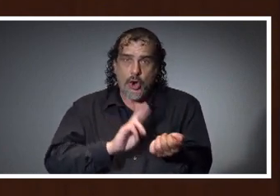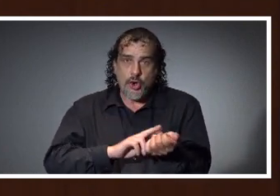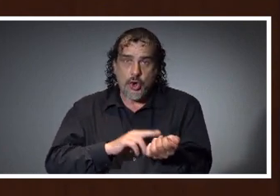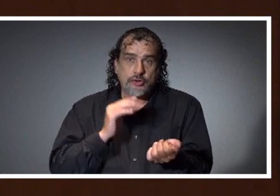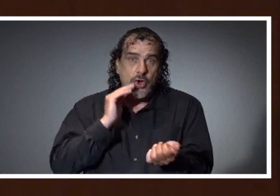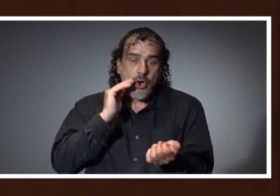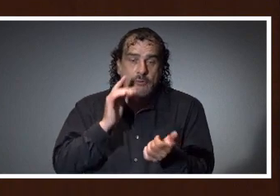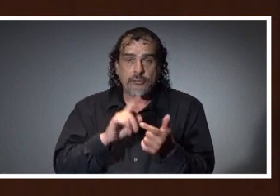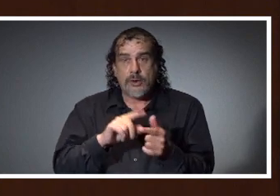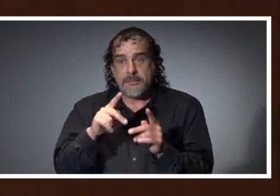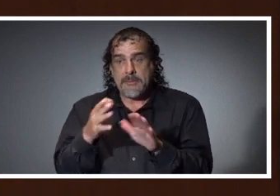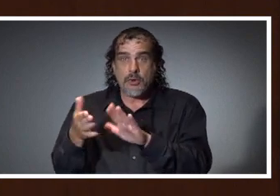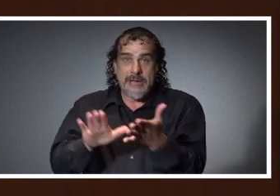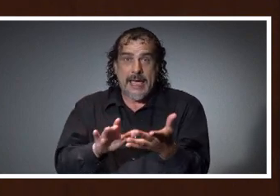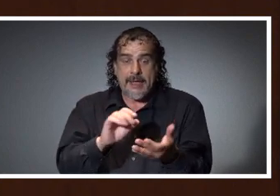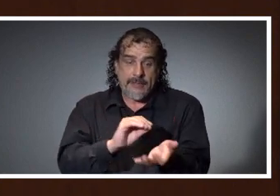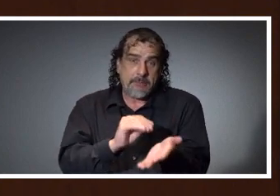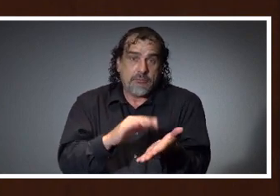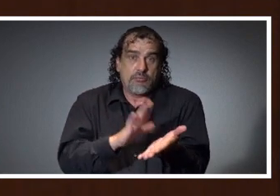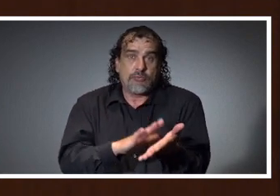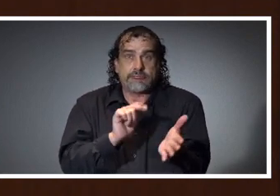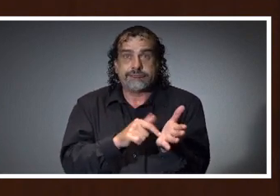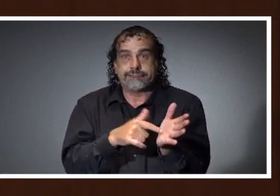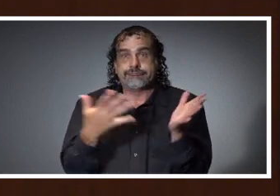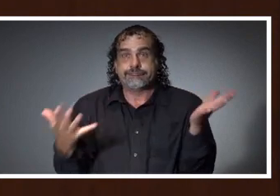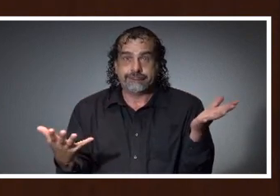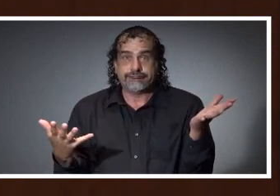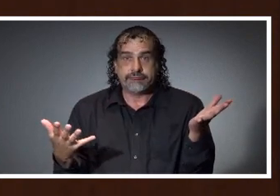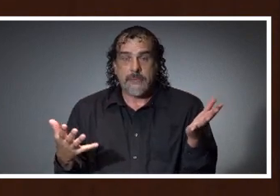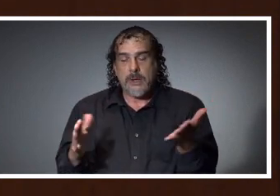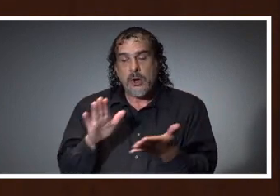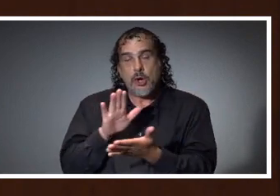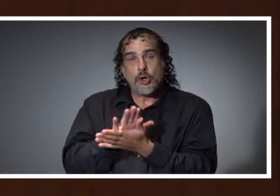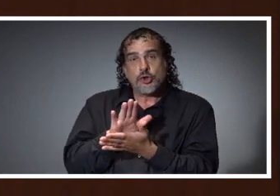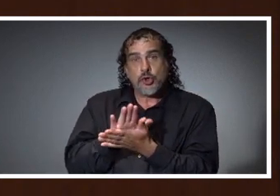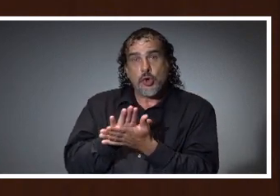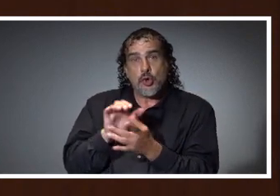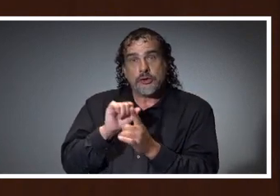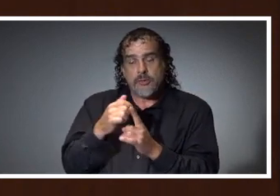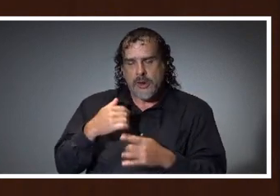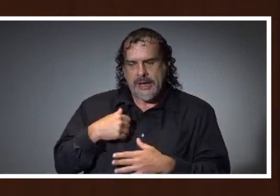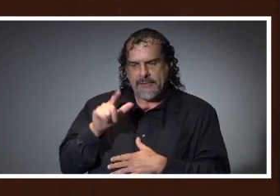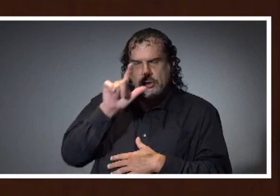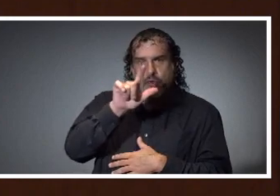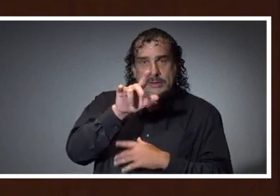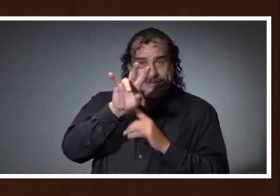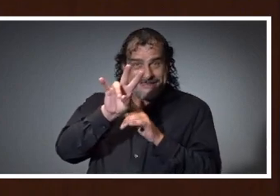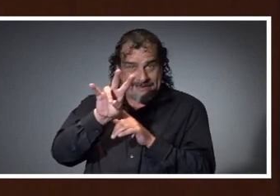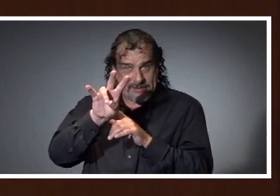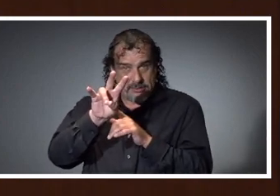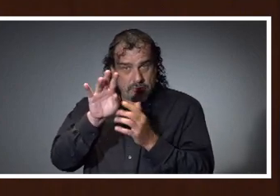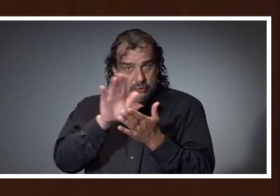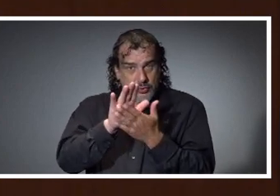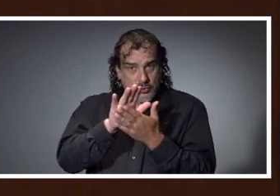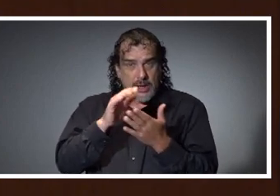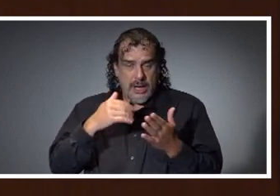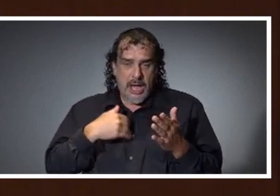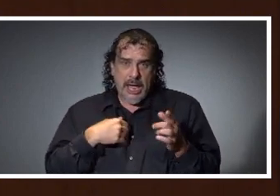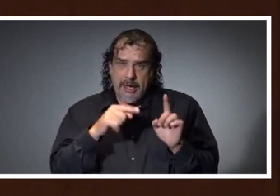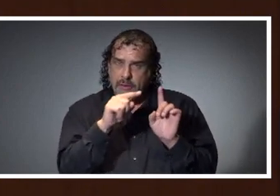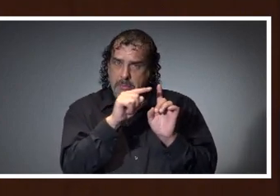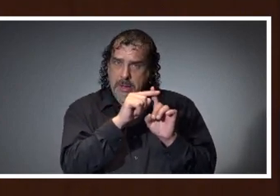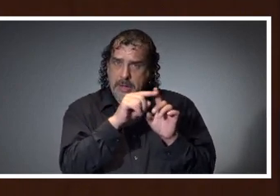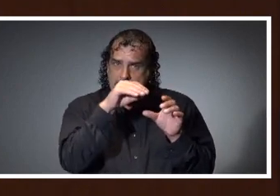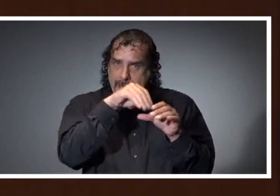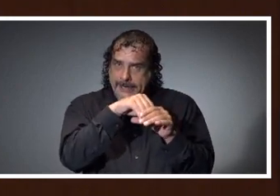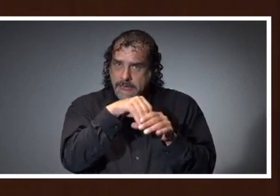frequently dying. If we look at the school situation, we currently have 27 schools with reported coronavirus